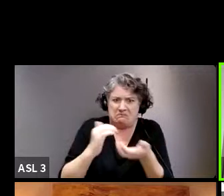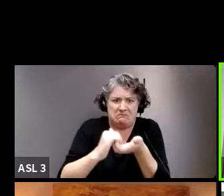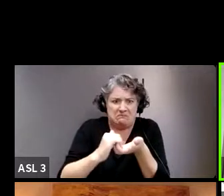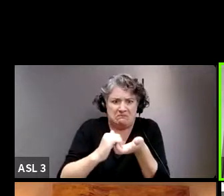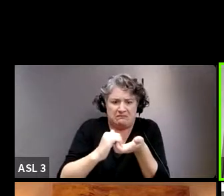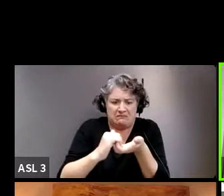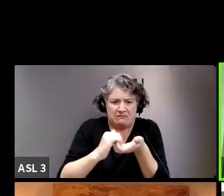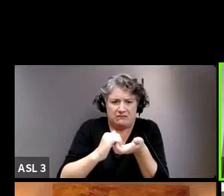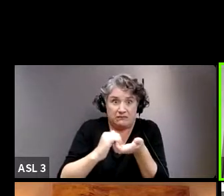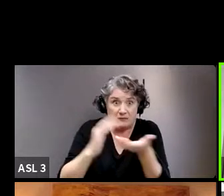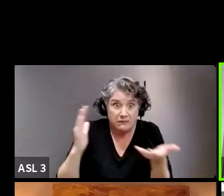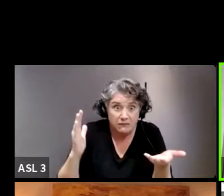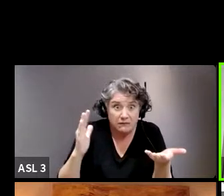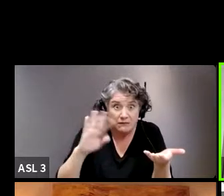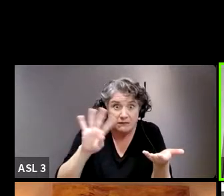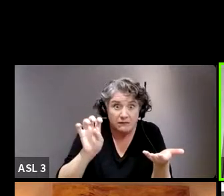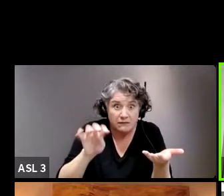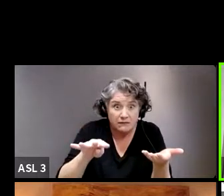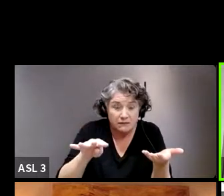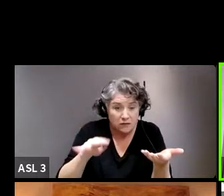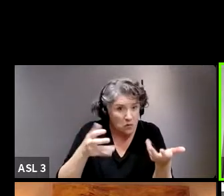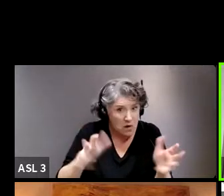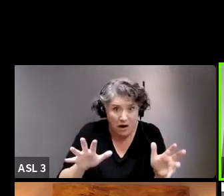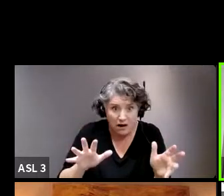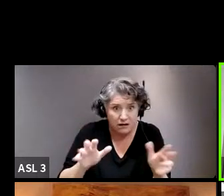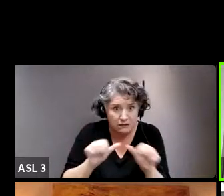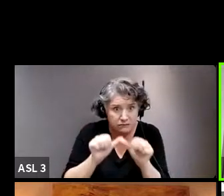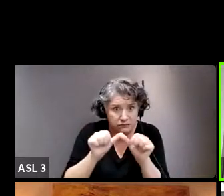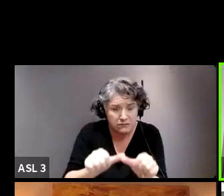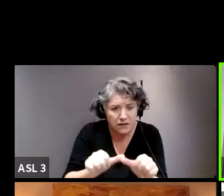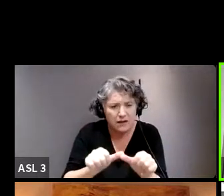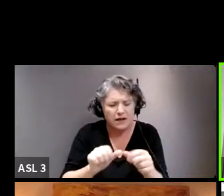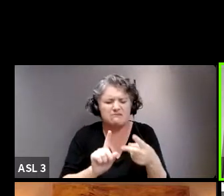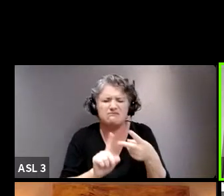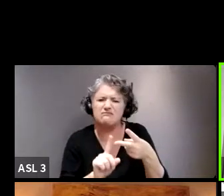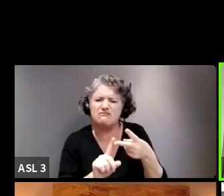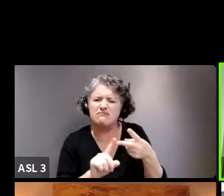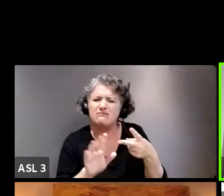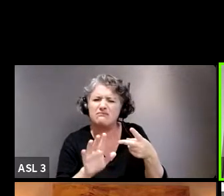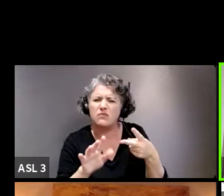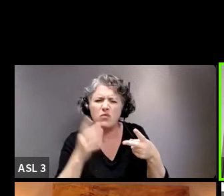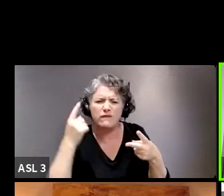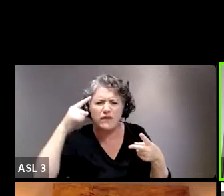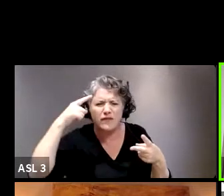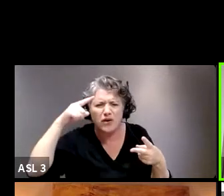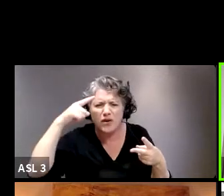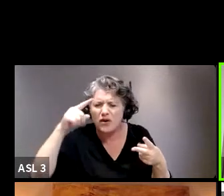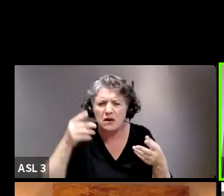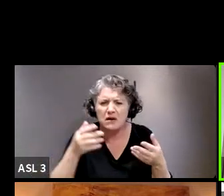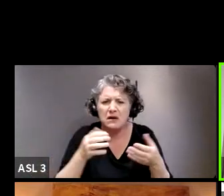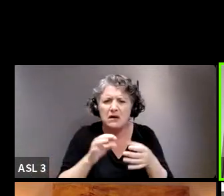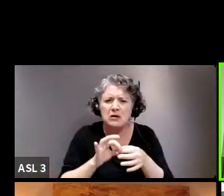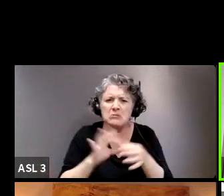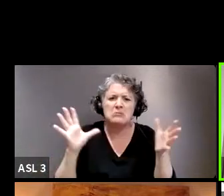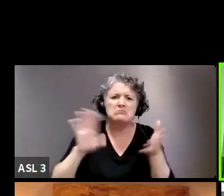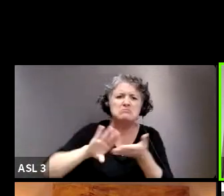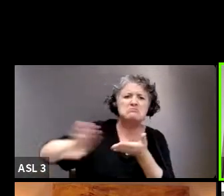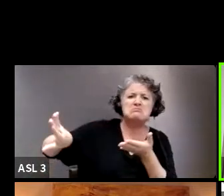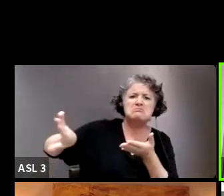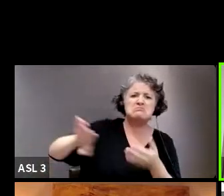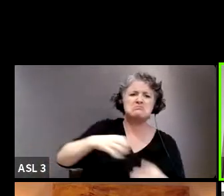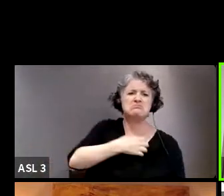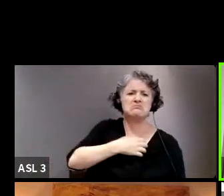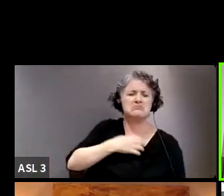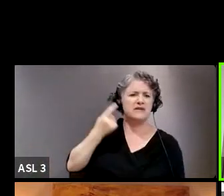one comment my question to you is why uh don't groups want to work with the police and i'd like to actually